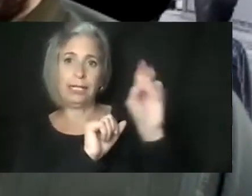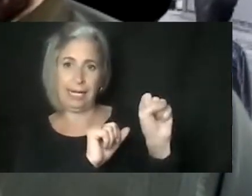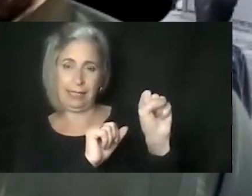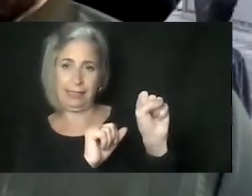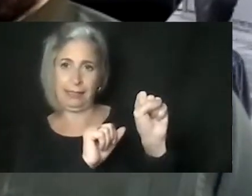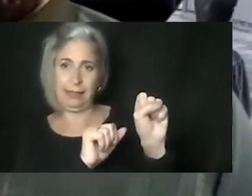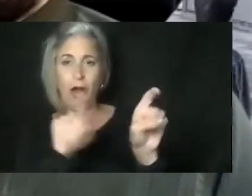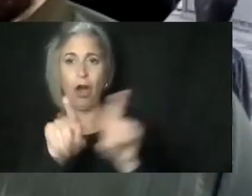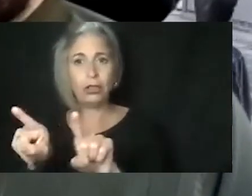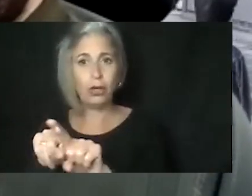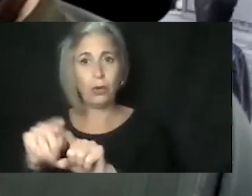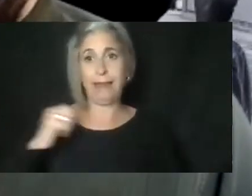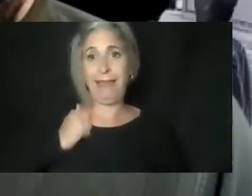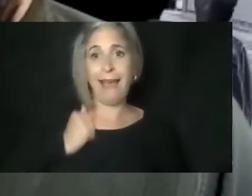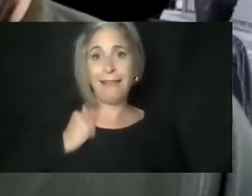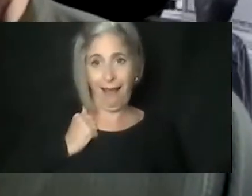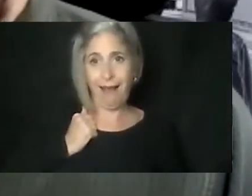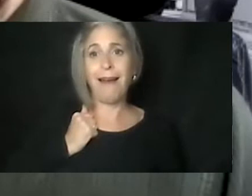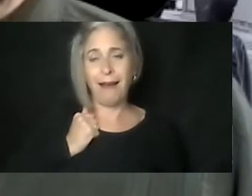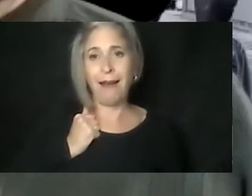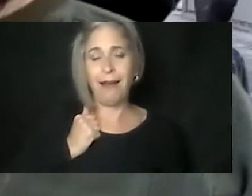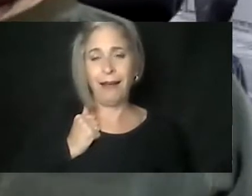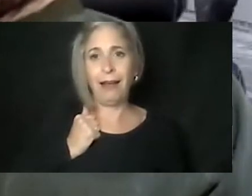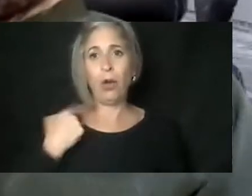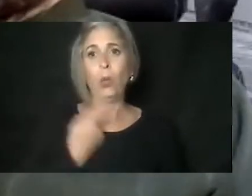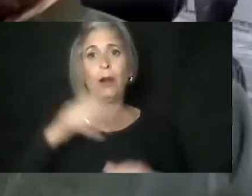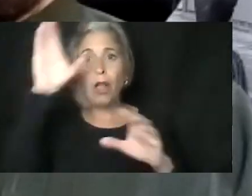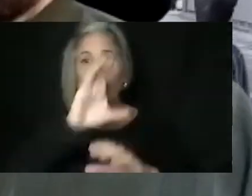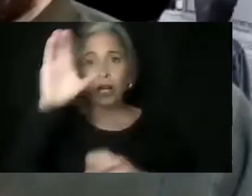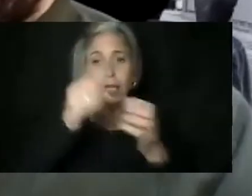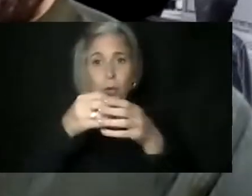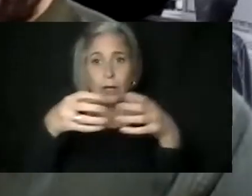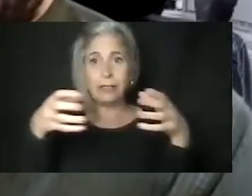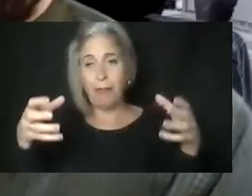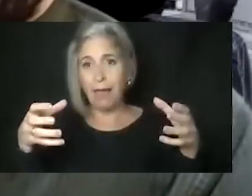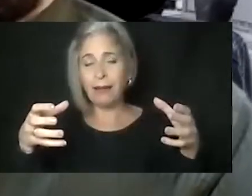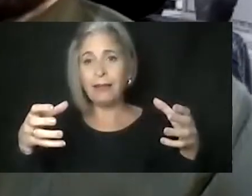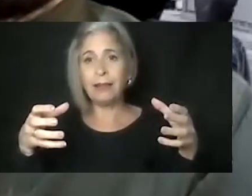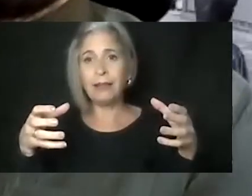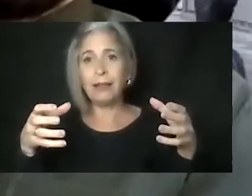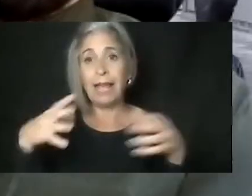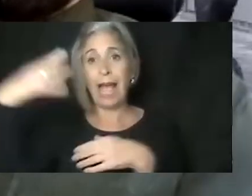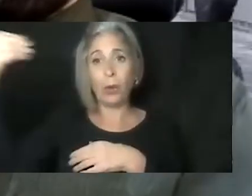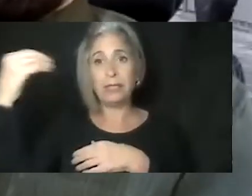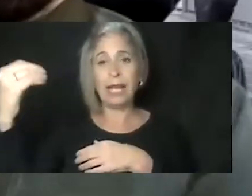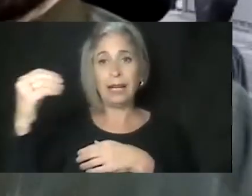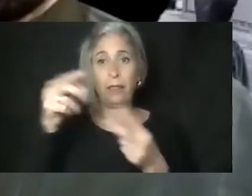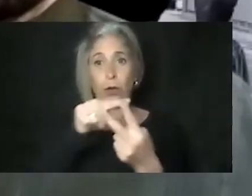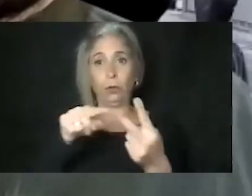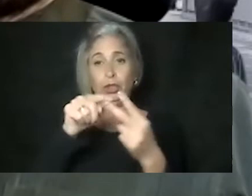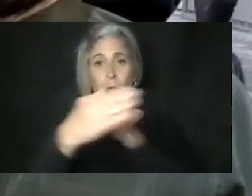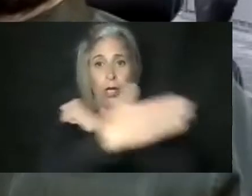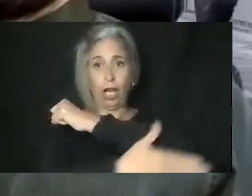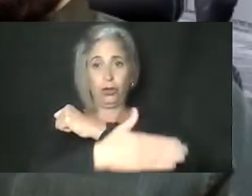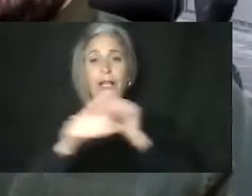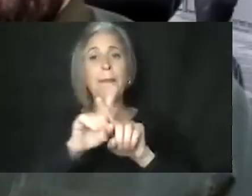with folks in Canada. We are looking to expand outside of those two countries,